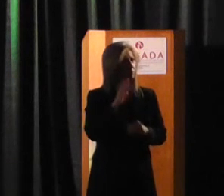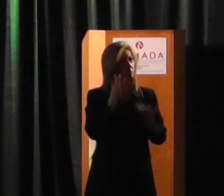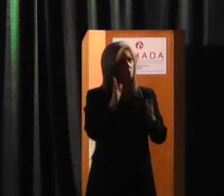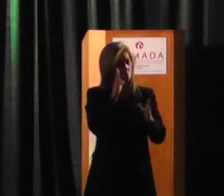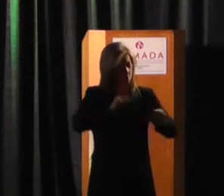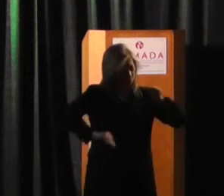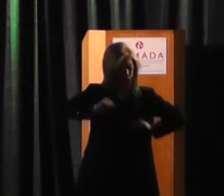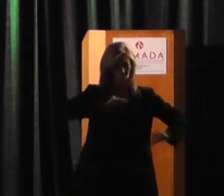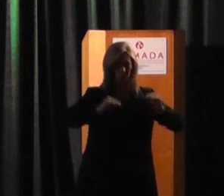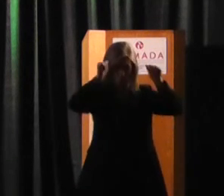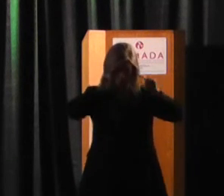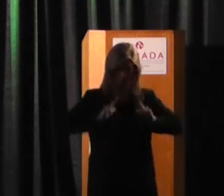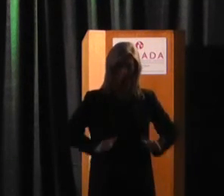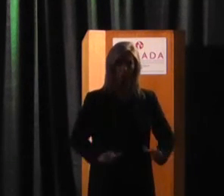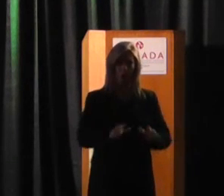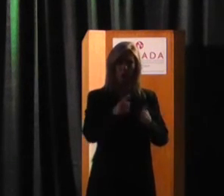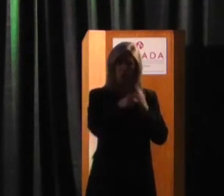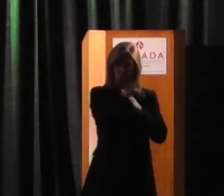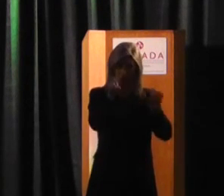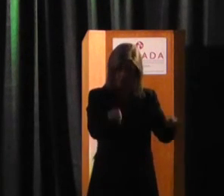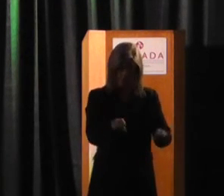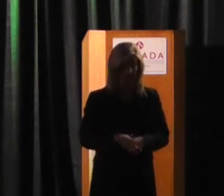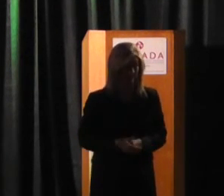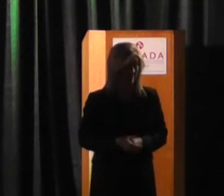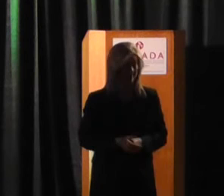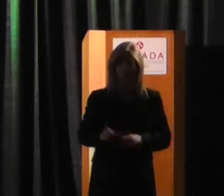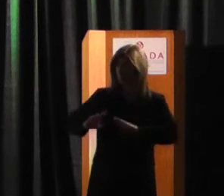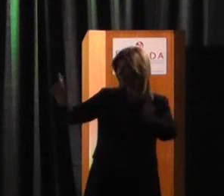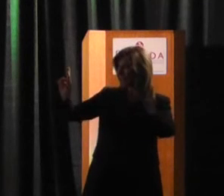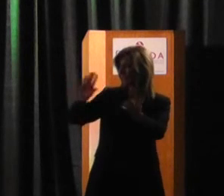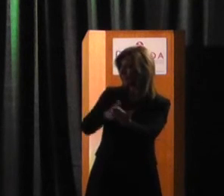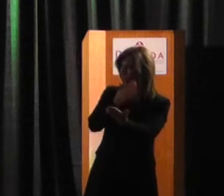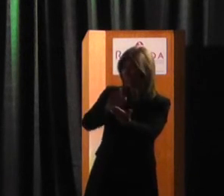you can move. Okay, hit it, boys.